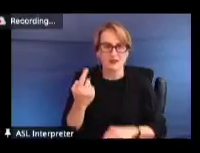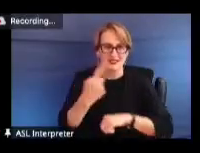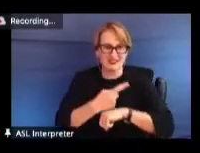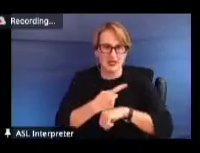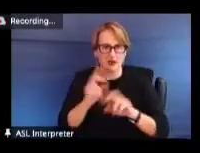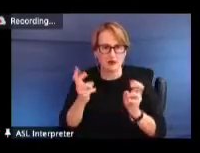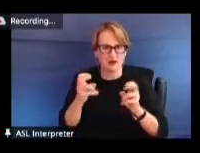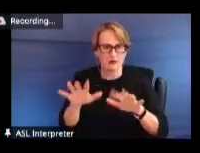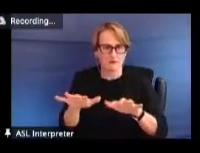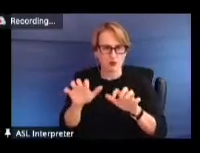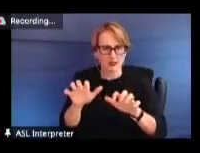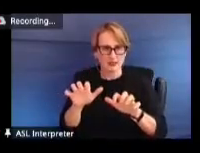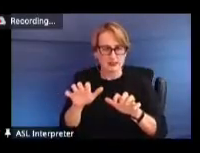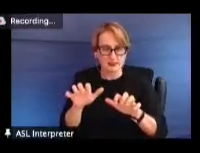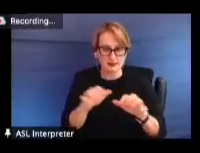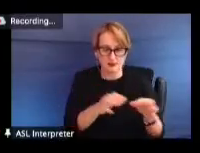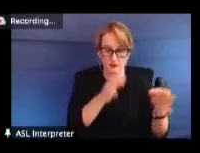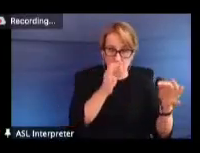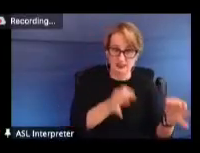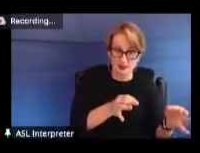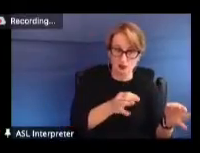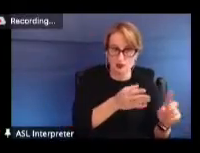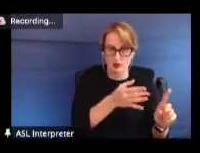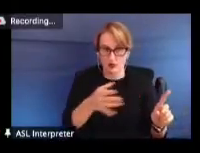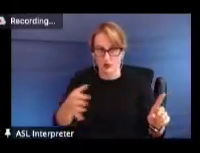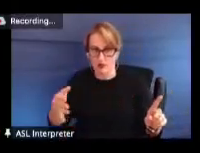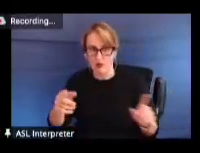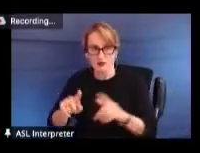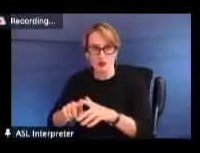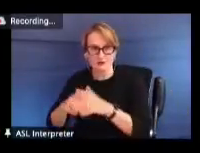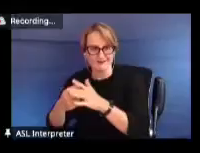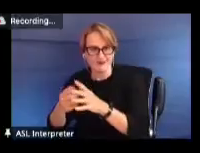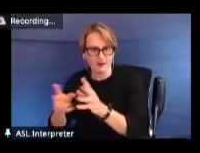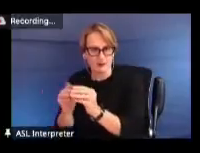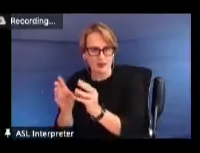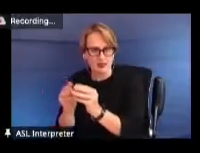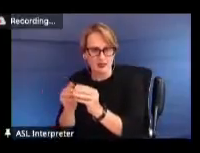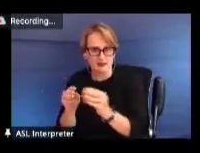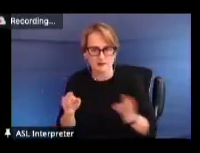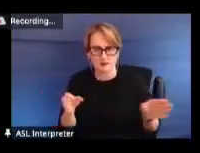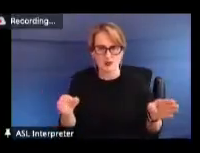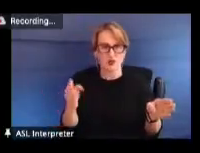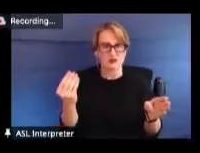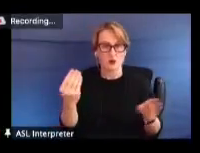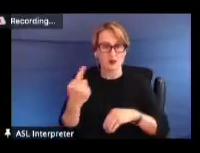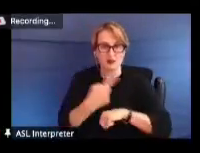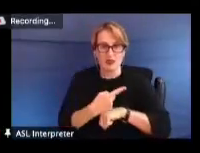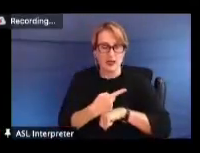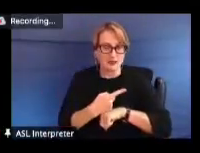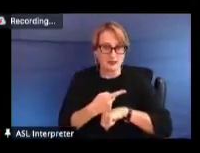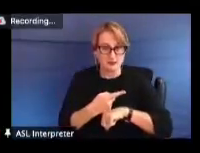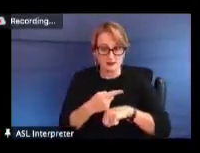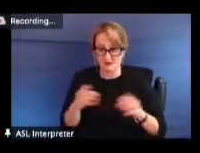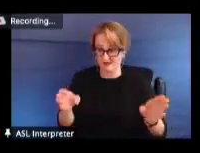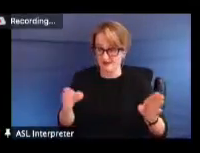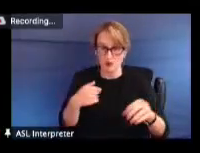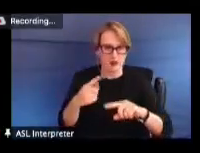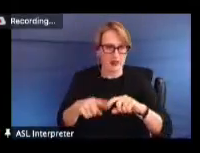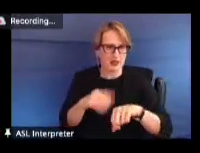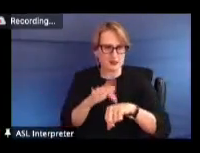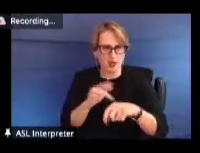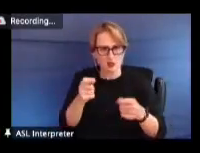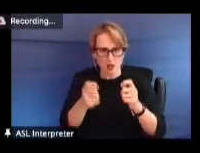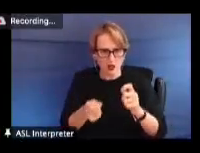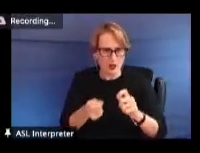freezes. And before we can actually then start, we can't touch the map. So how does that interlap